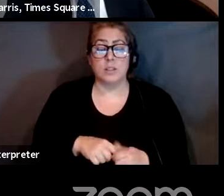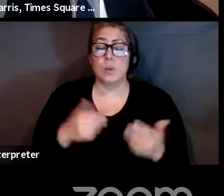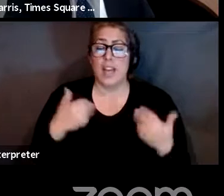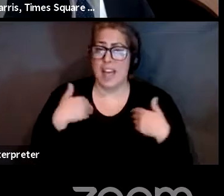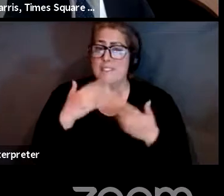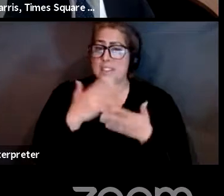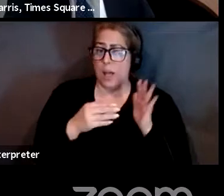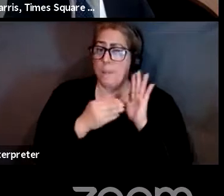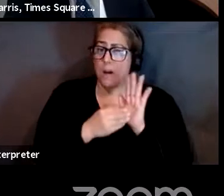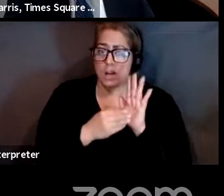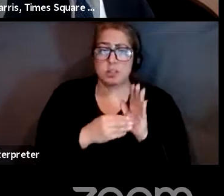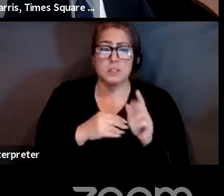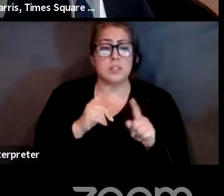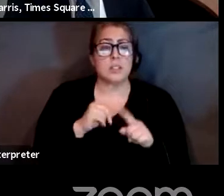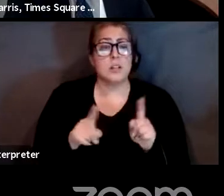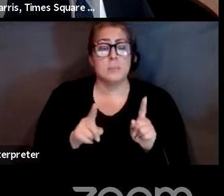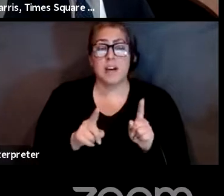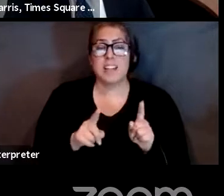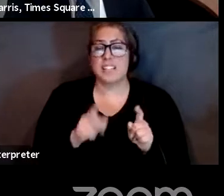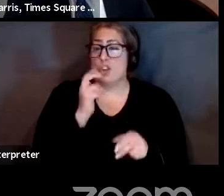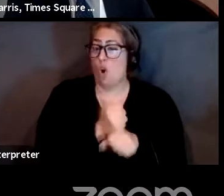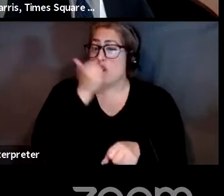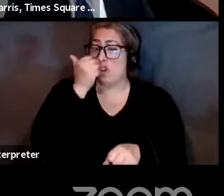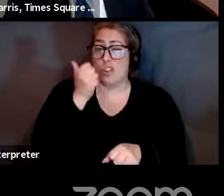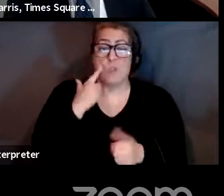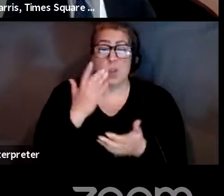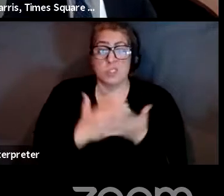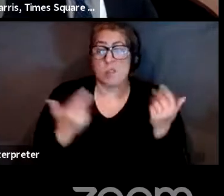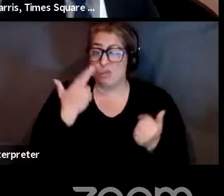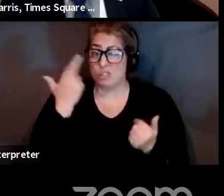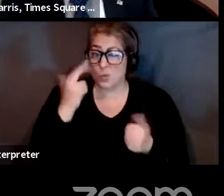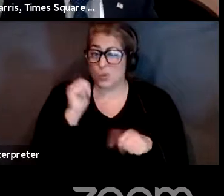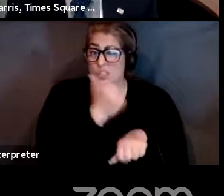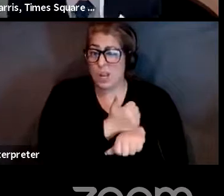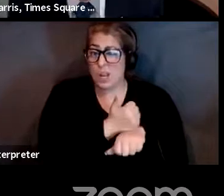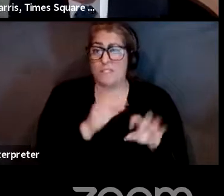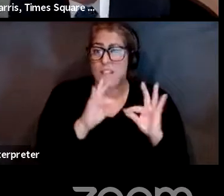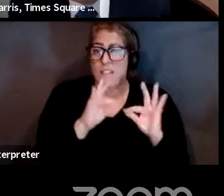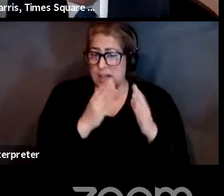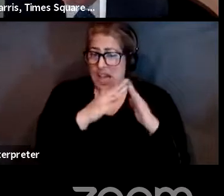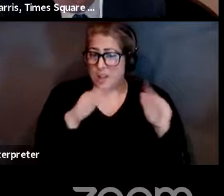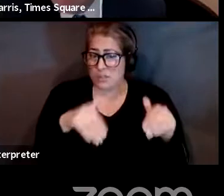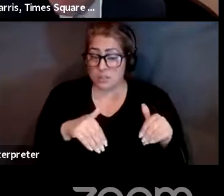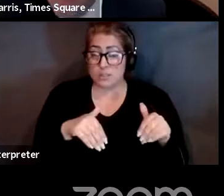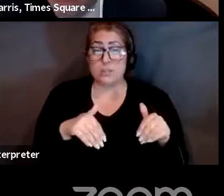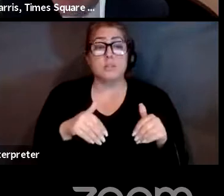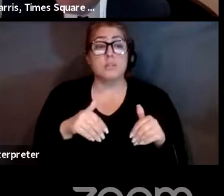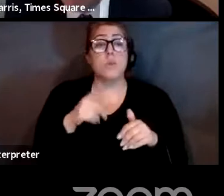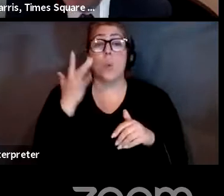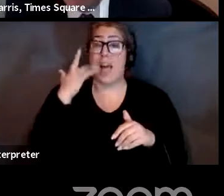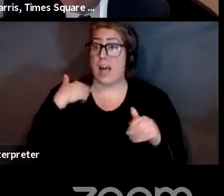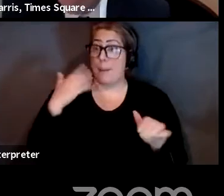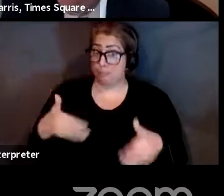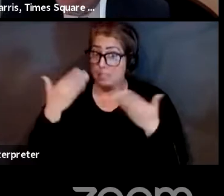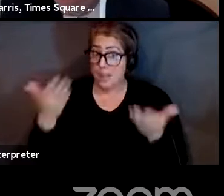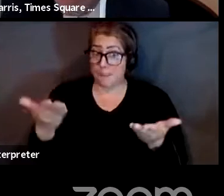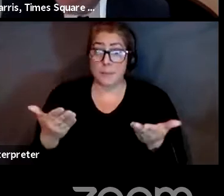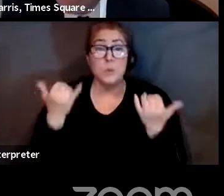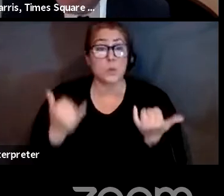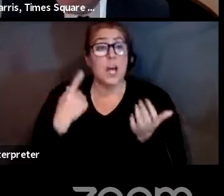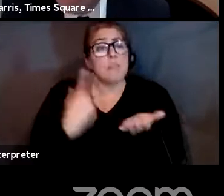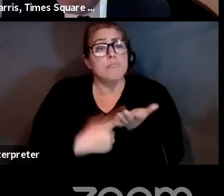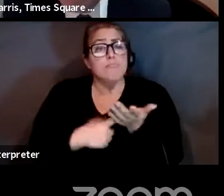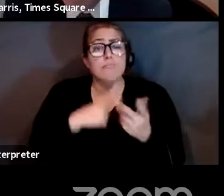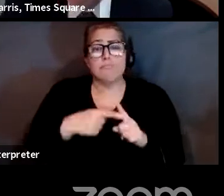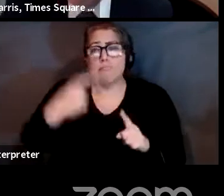for some reason, it's just harder to implement. But the reason I wanted to bring it up is that I know that today we're talking about mental health